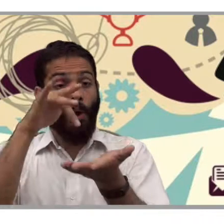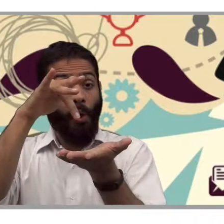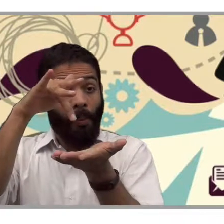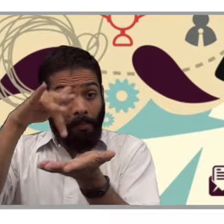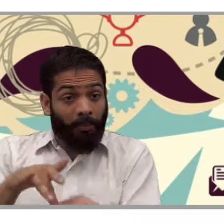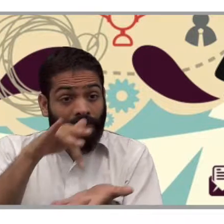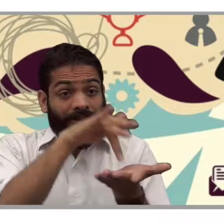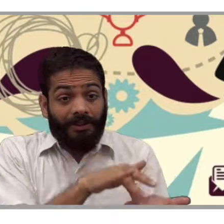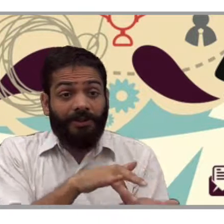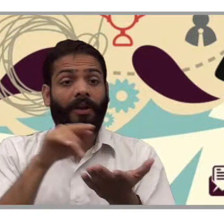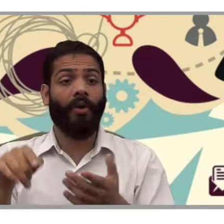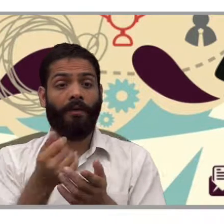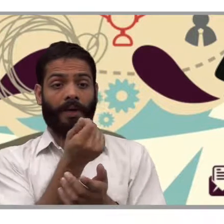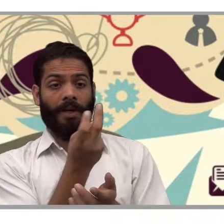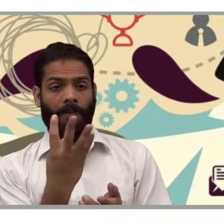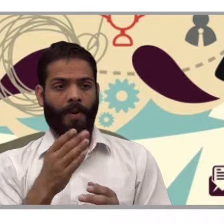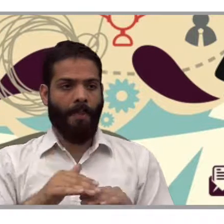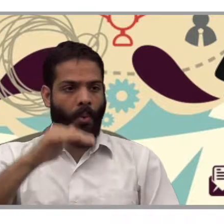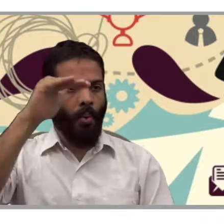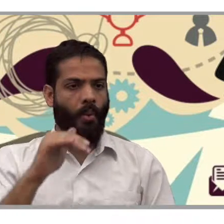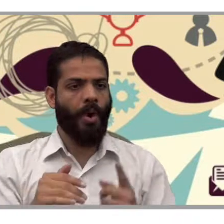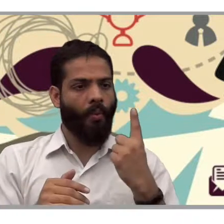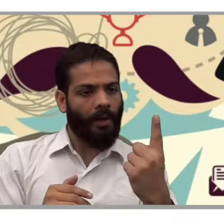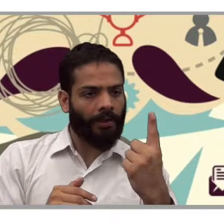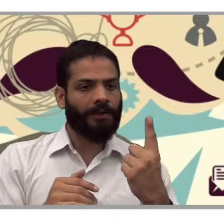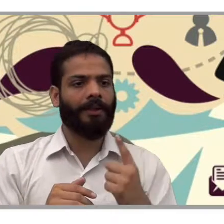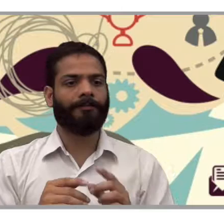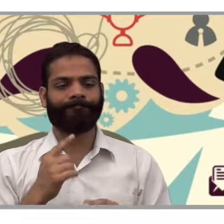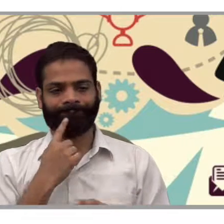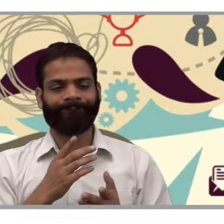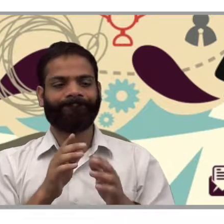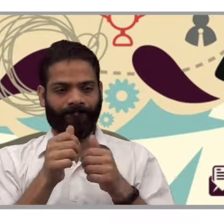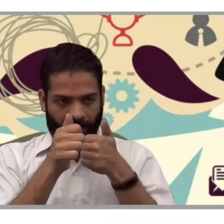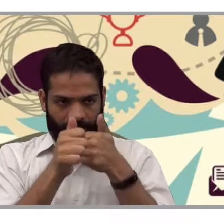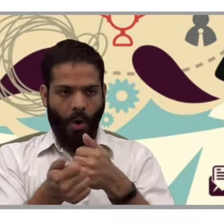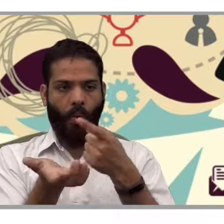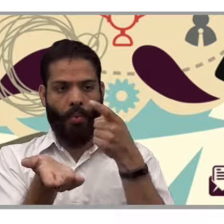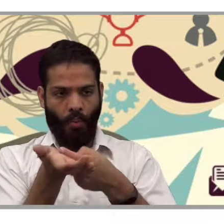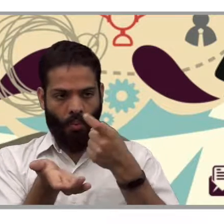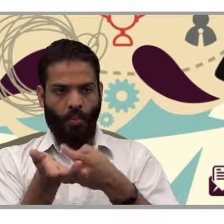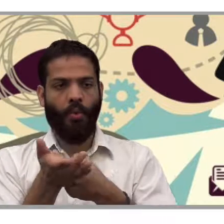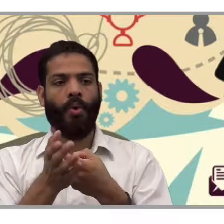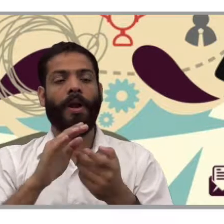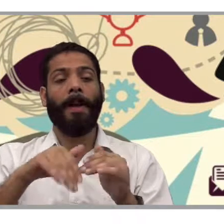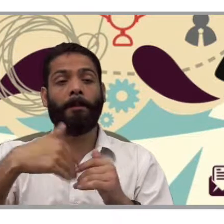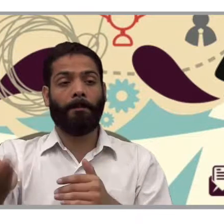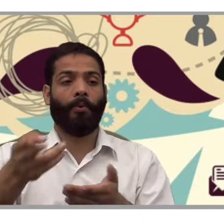But in the sentence, he gave 2 books to him, the number 2 will always come after the